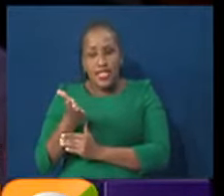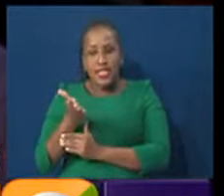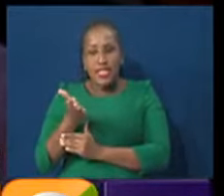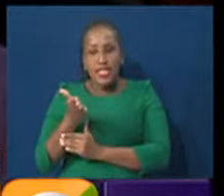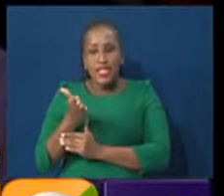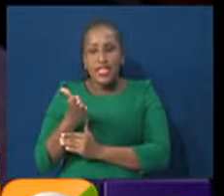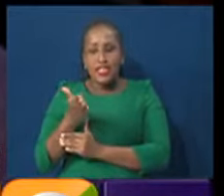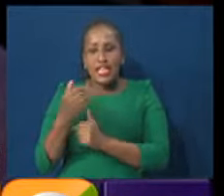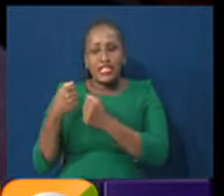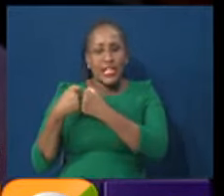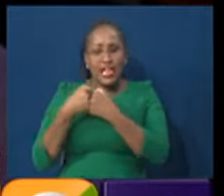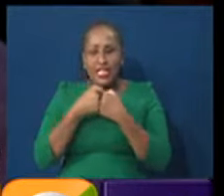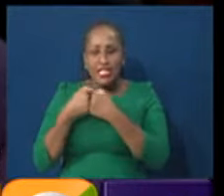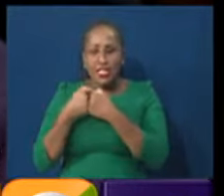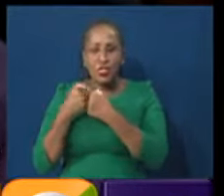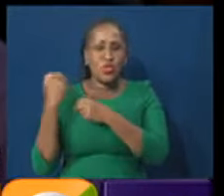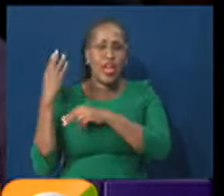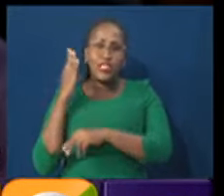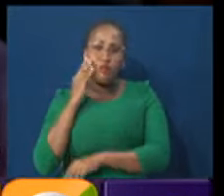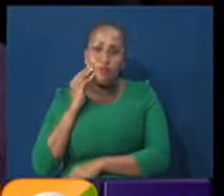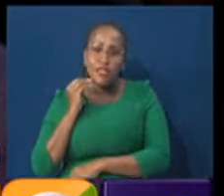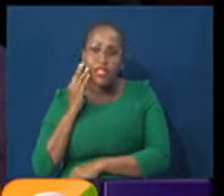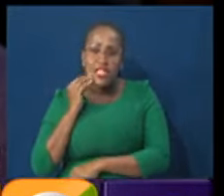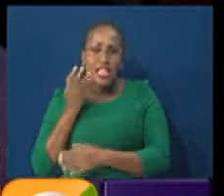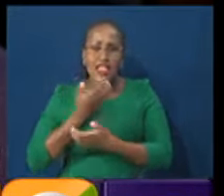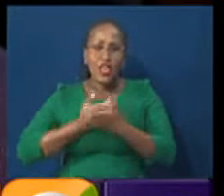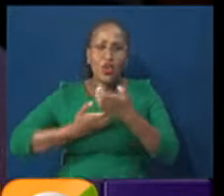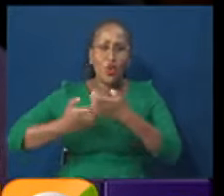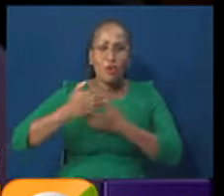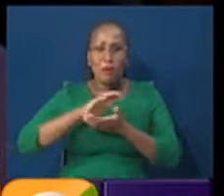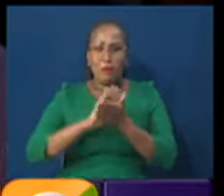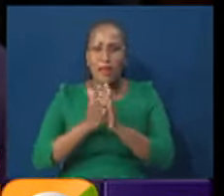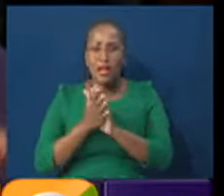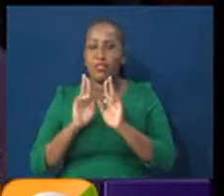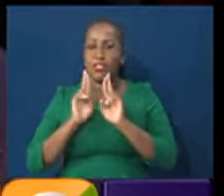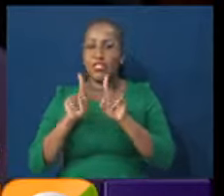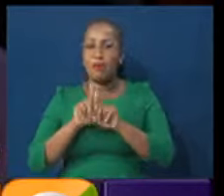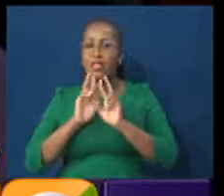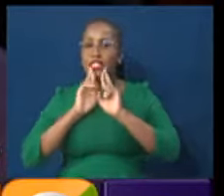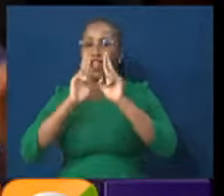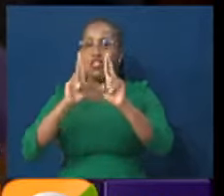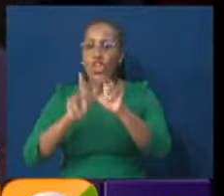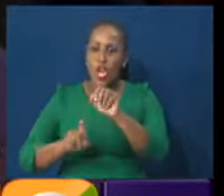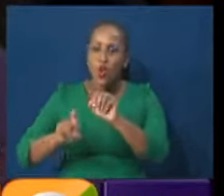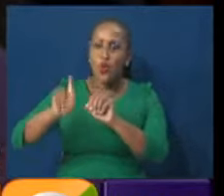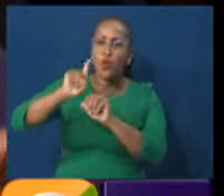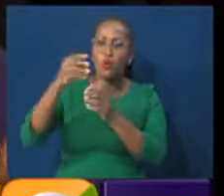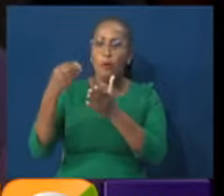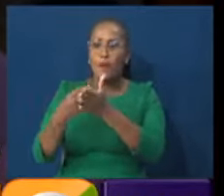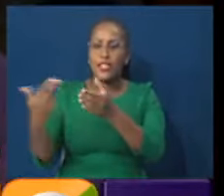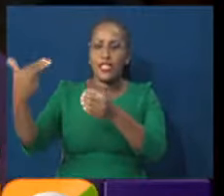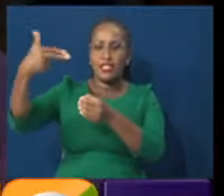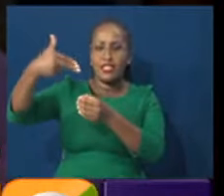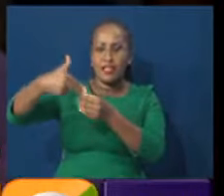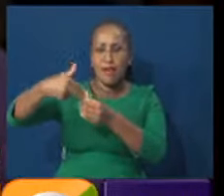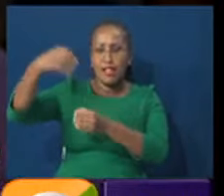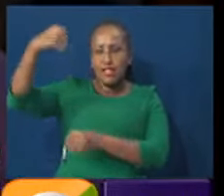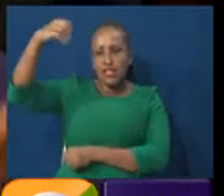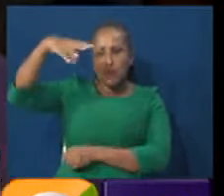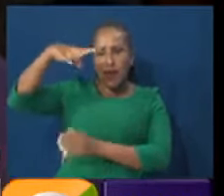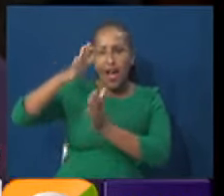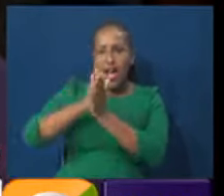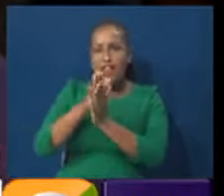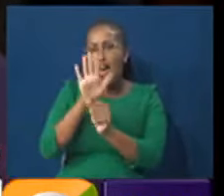repercussions that we are now facing. The cost of living has come up as a result of increase on fuel, electricity, among